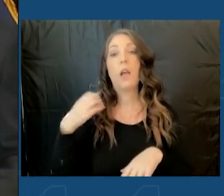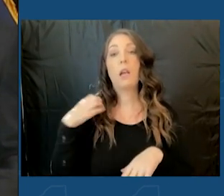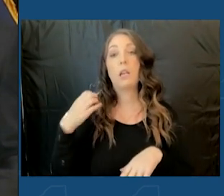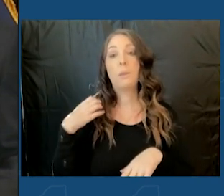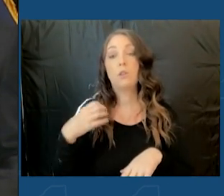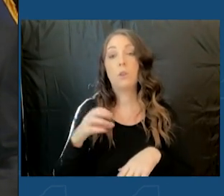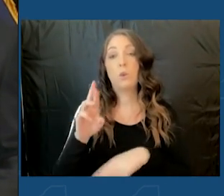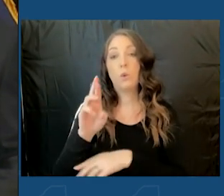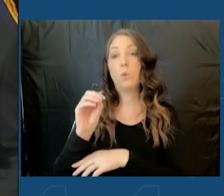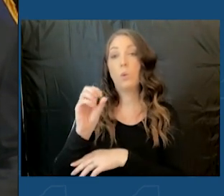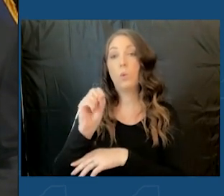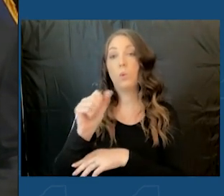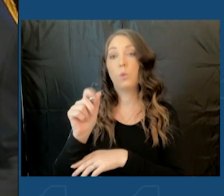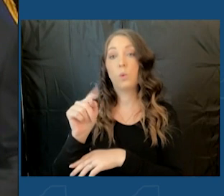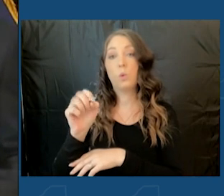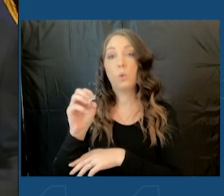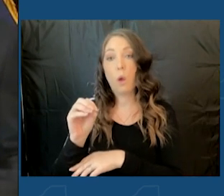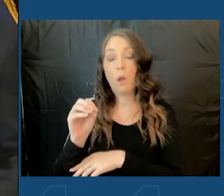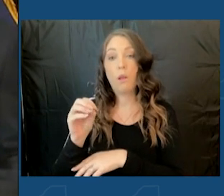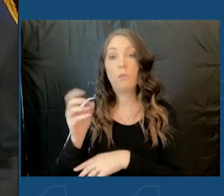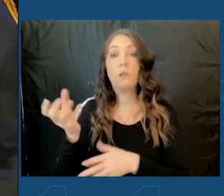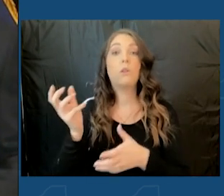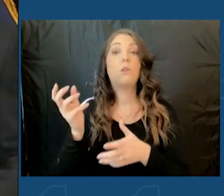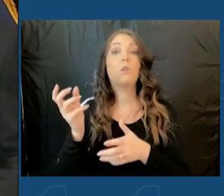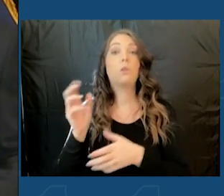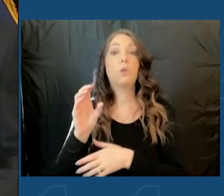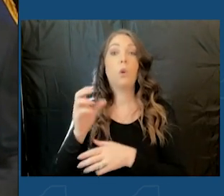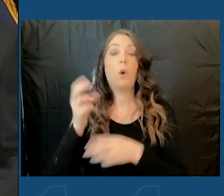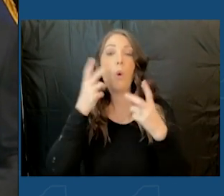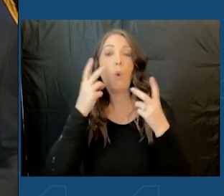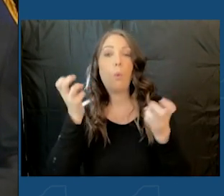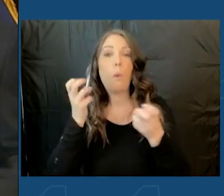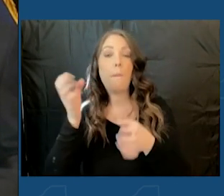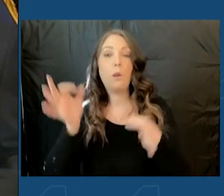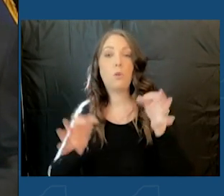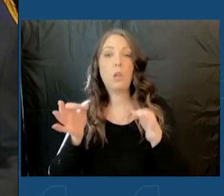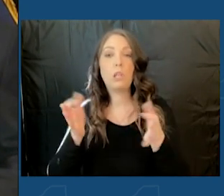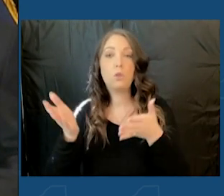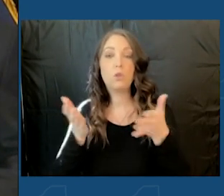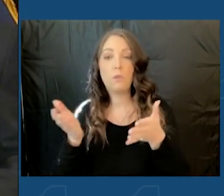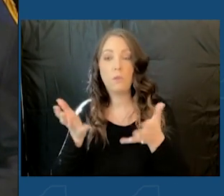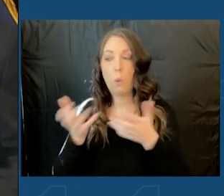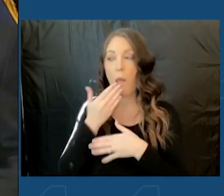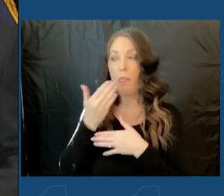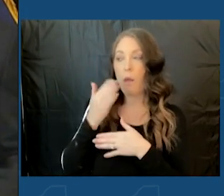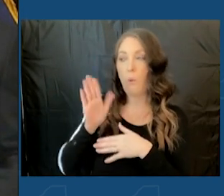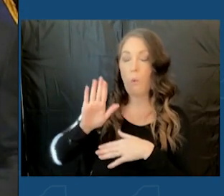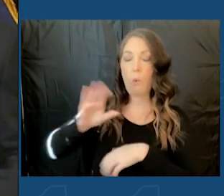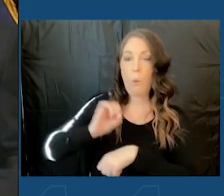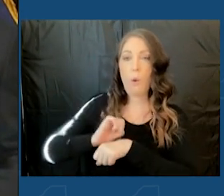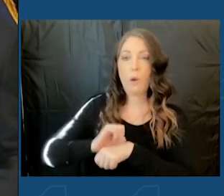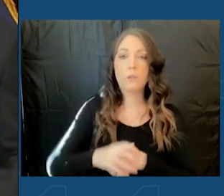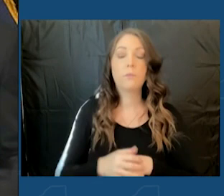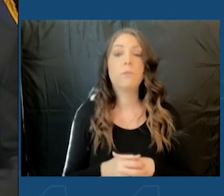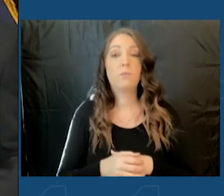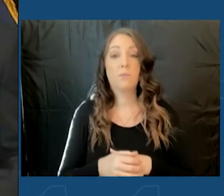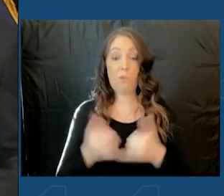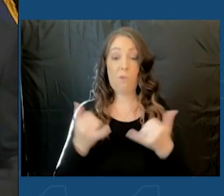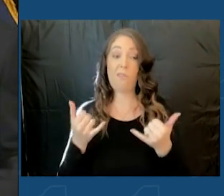of the Department of Criminal Justice Services, I want to thank her for being here as well. We're here to talk about an unprecedented